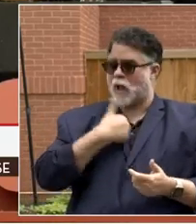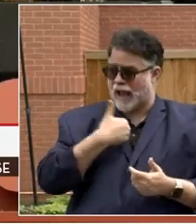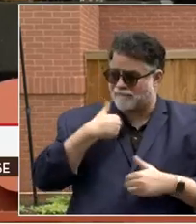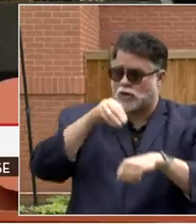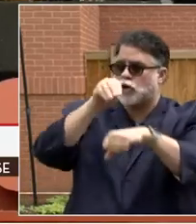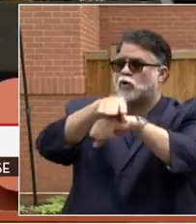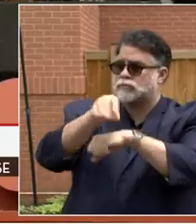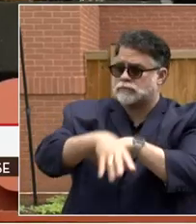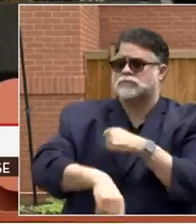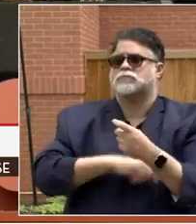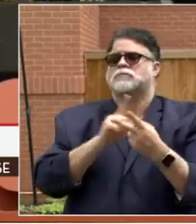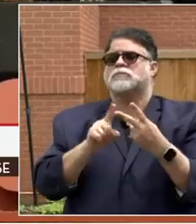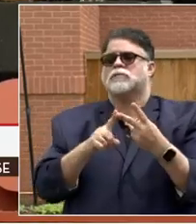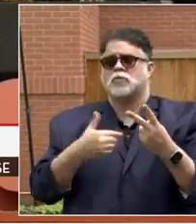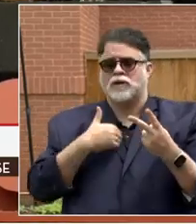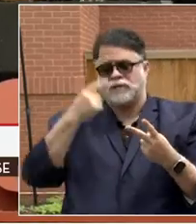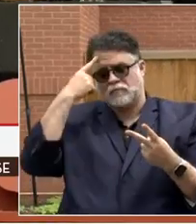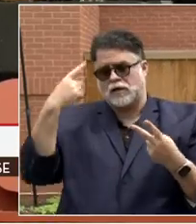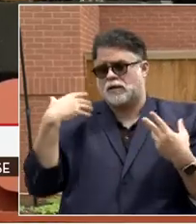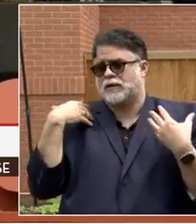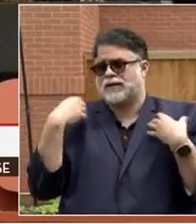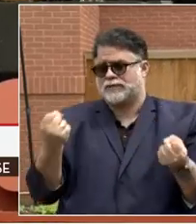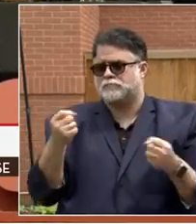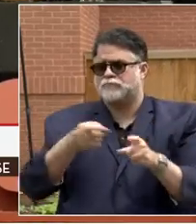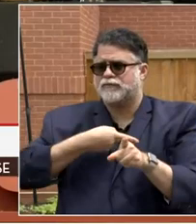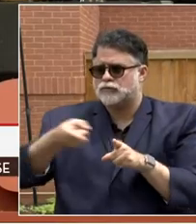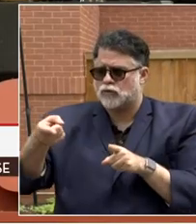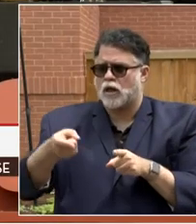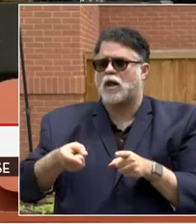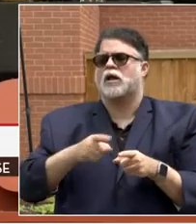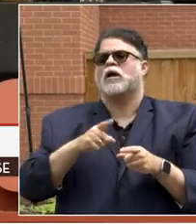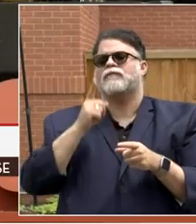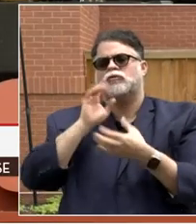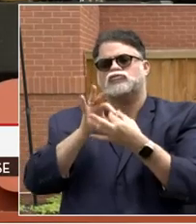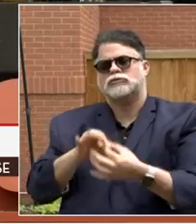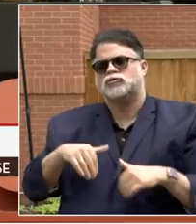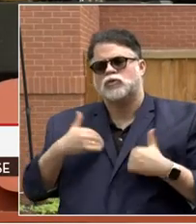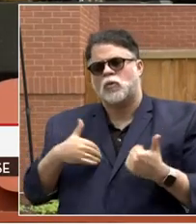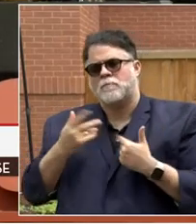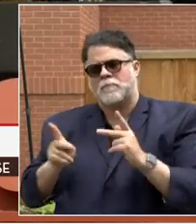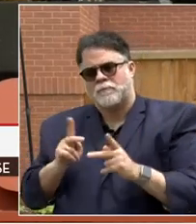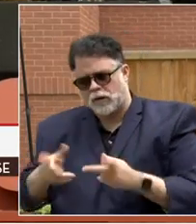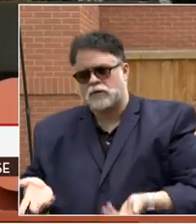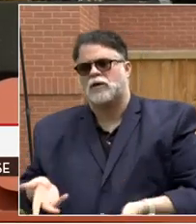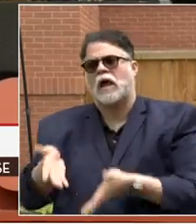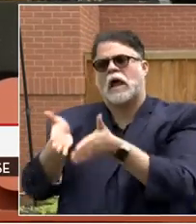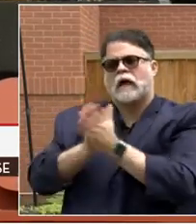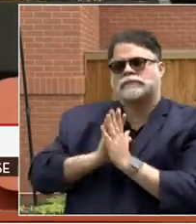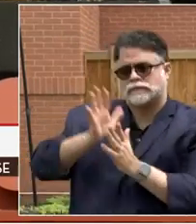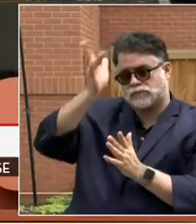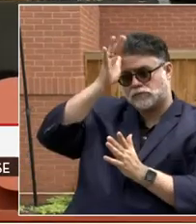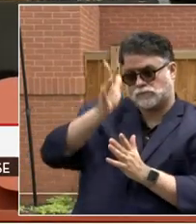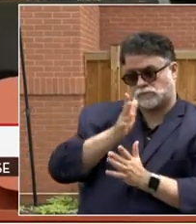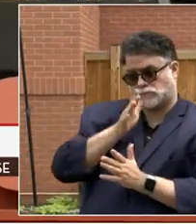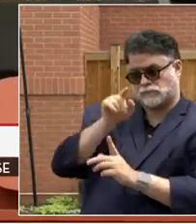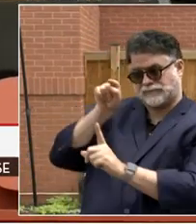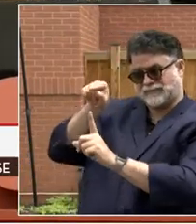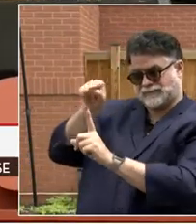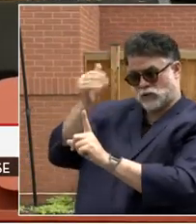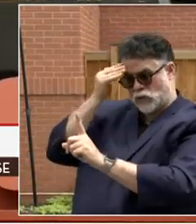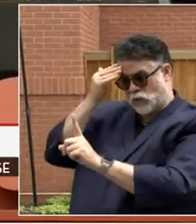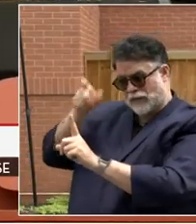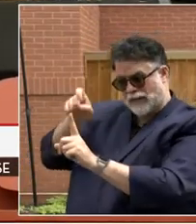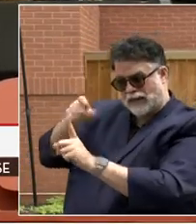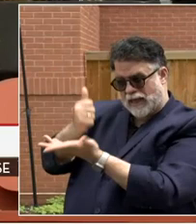in school. The thing I would ask parents to do right now is if you know your child needs help, call your